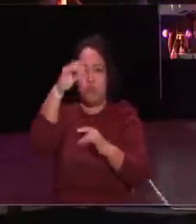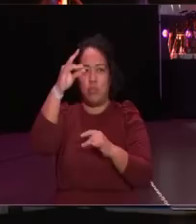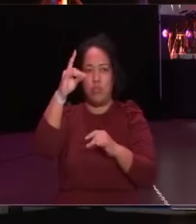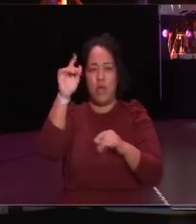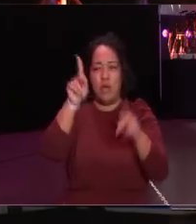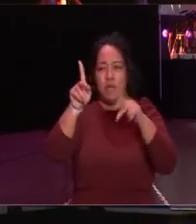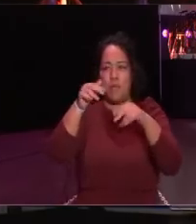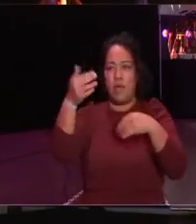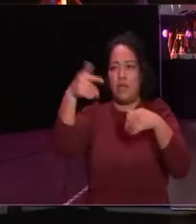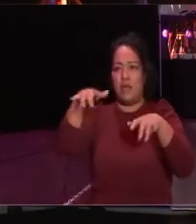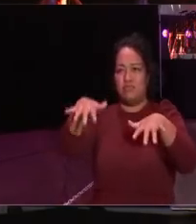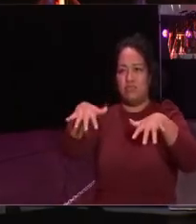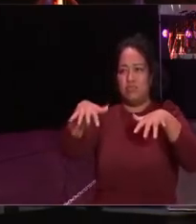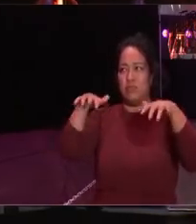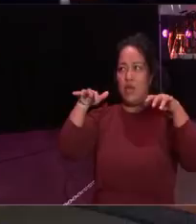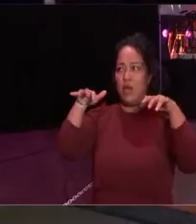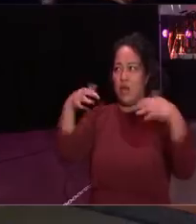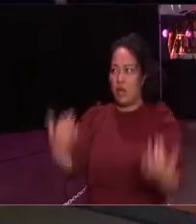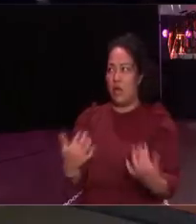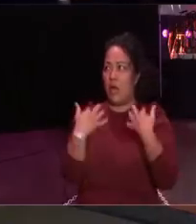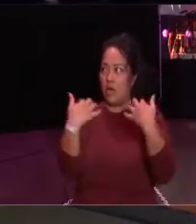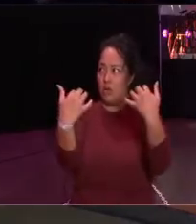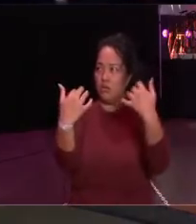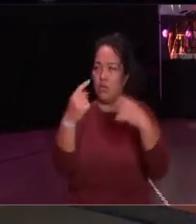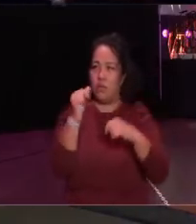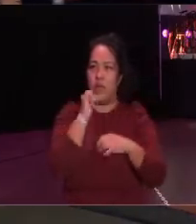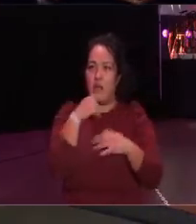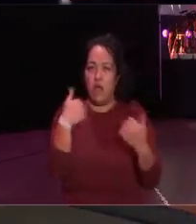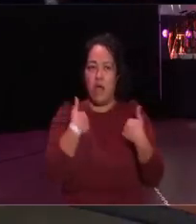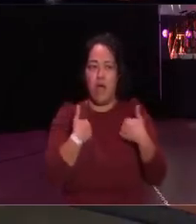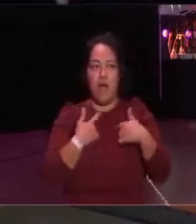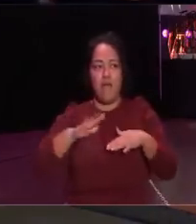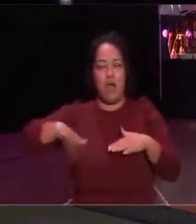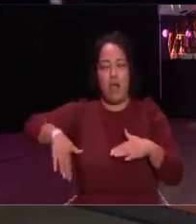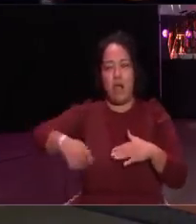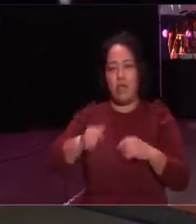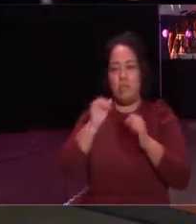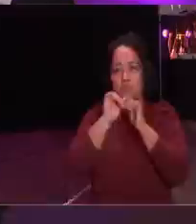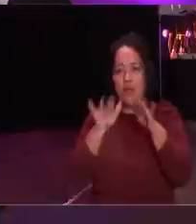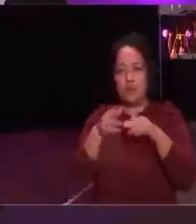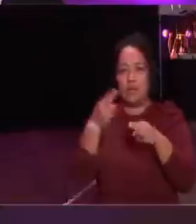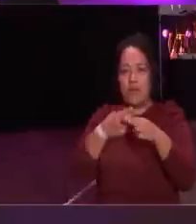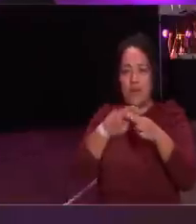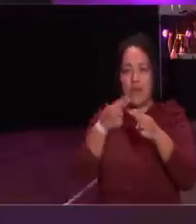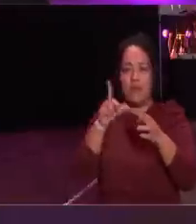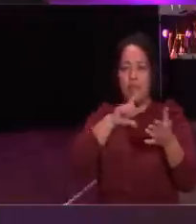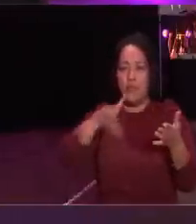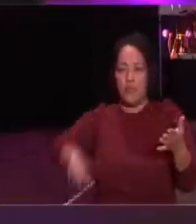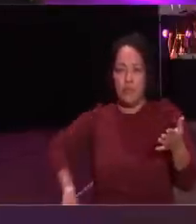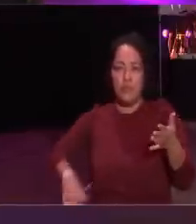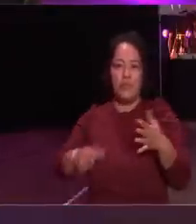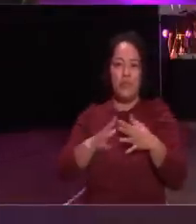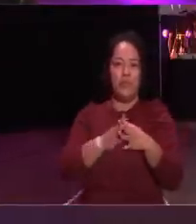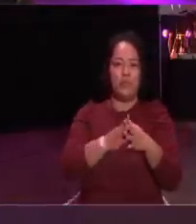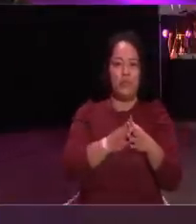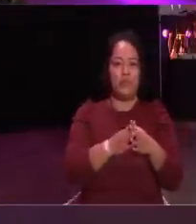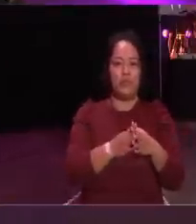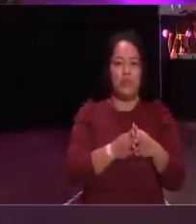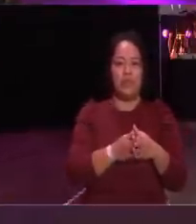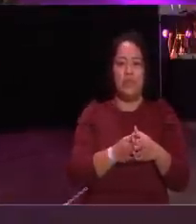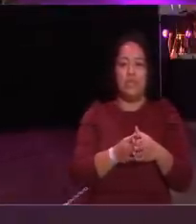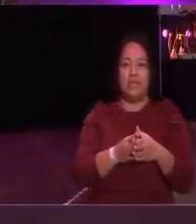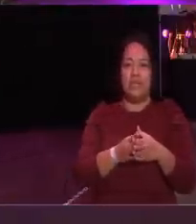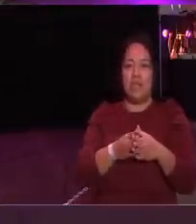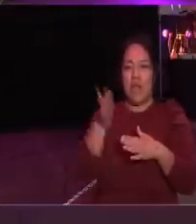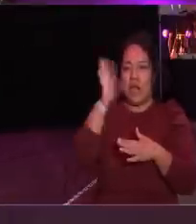here in this auditorium that don't have it yet. Alabado sea el nombre del Señor. Blessed be the name of the Lord. Y Dios va a avivar el espíritu de alguno